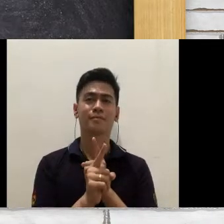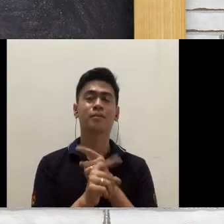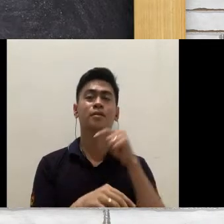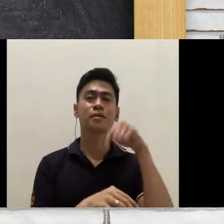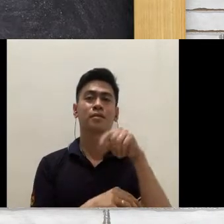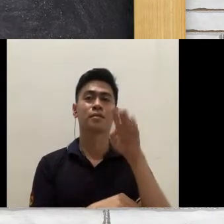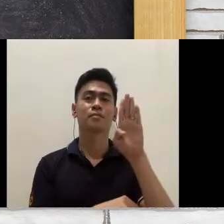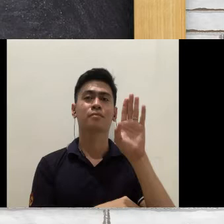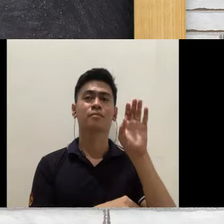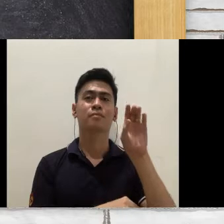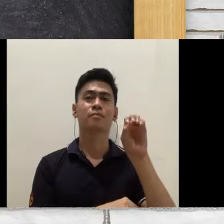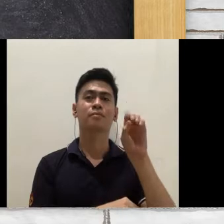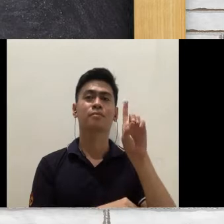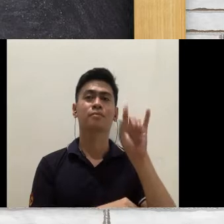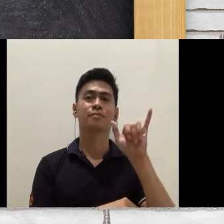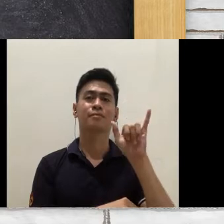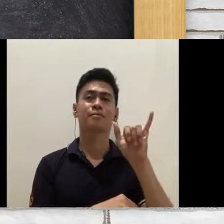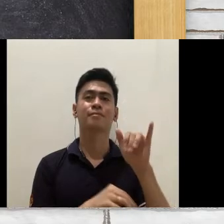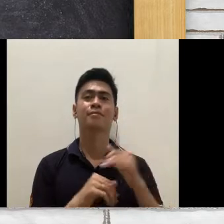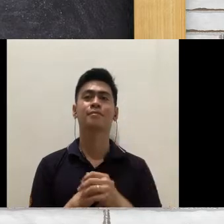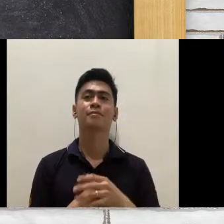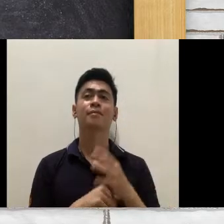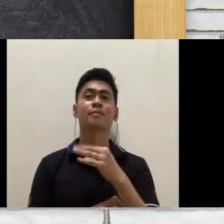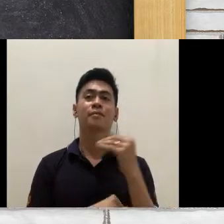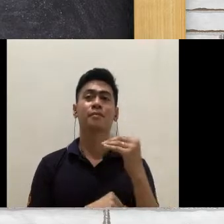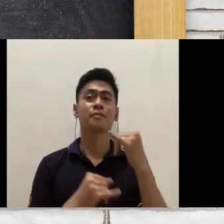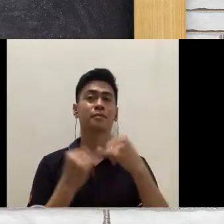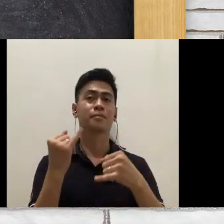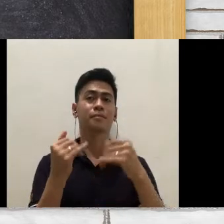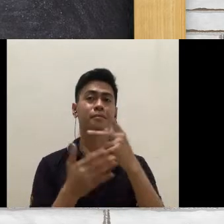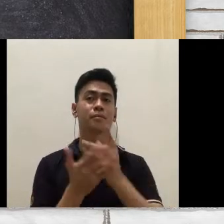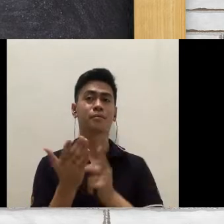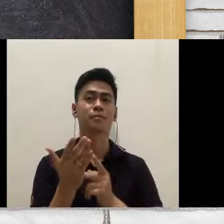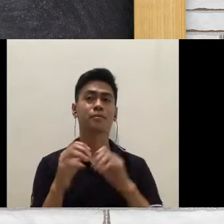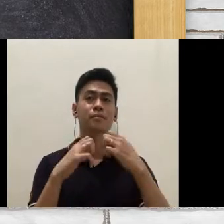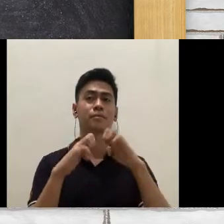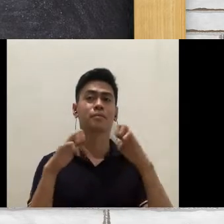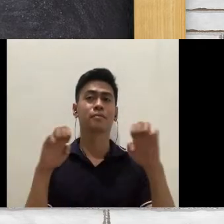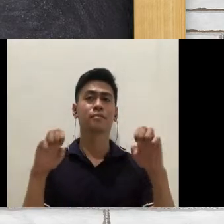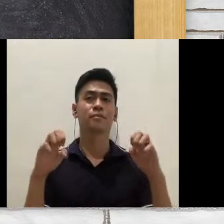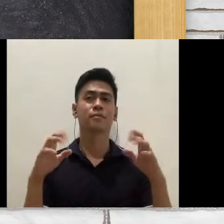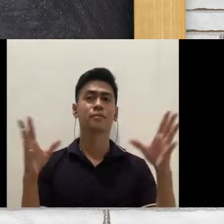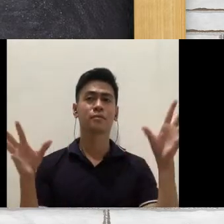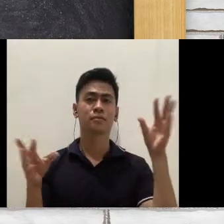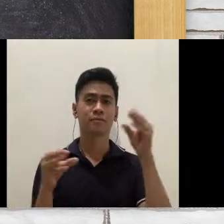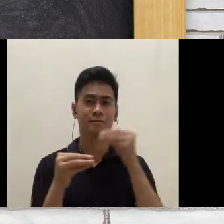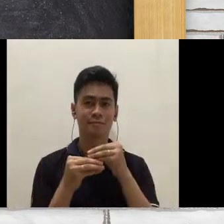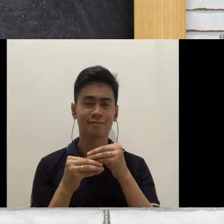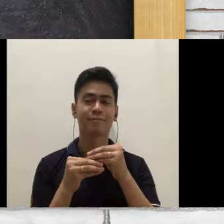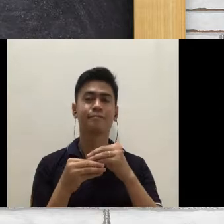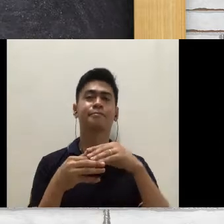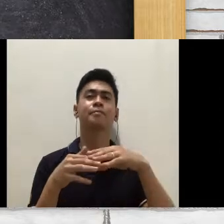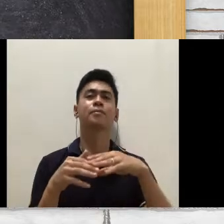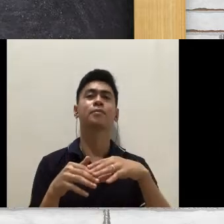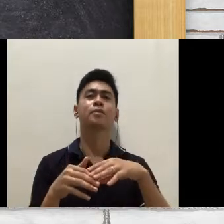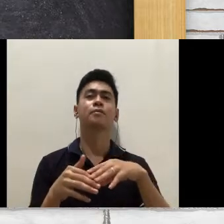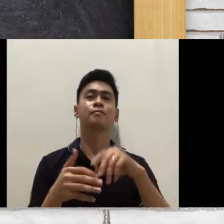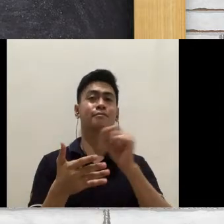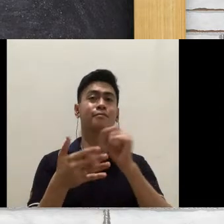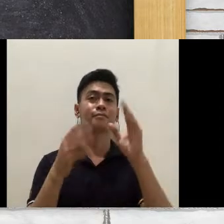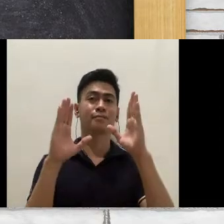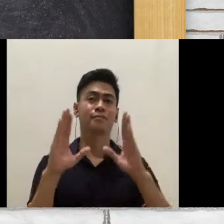Correct. This is the body. And the last part of the essay that summarizes the